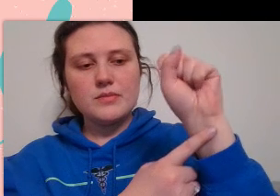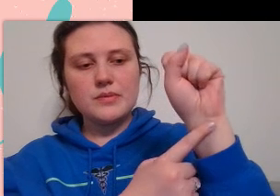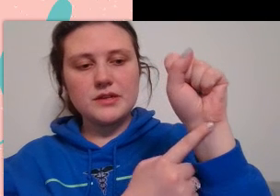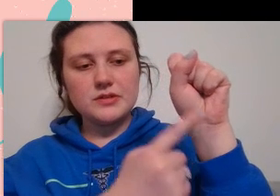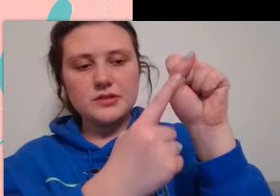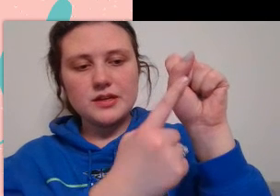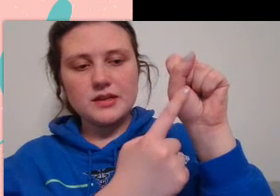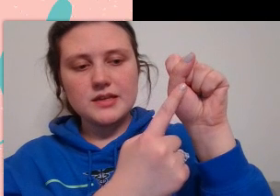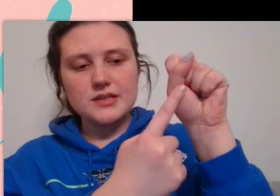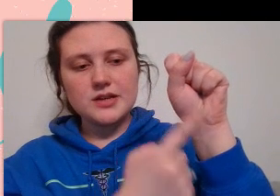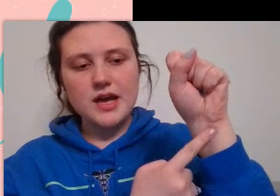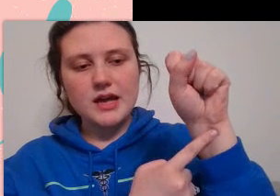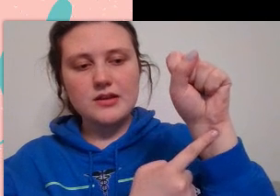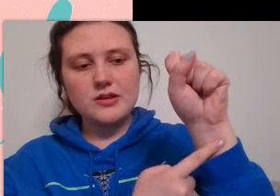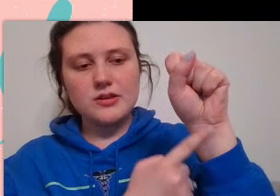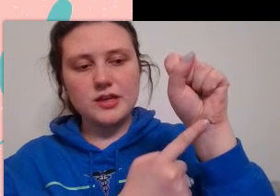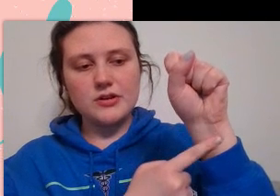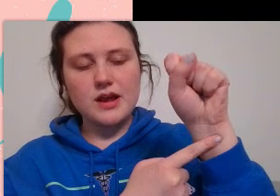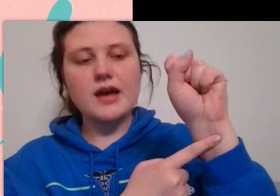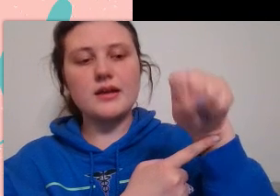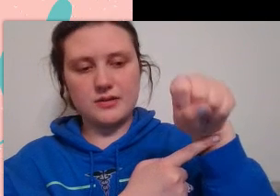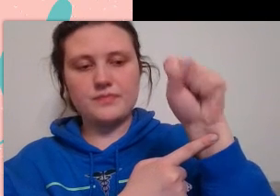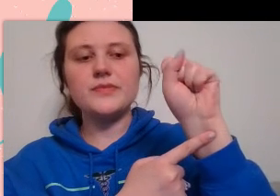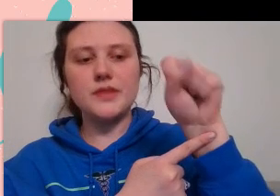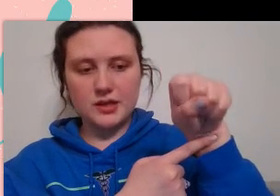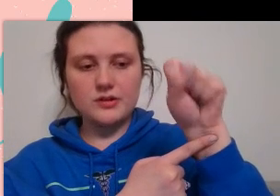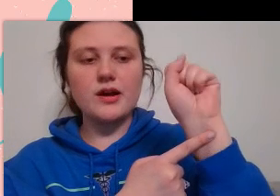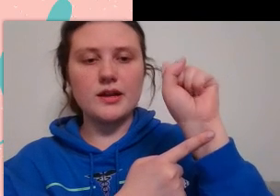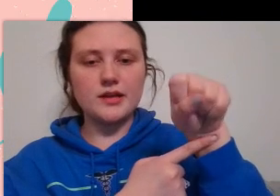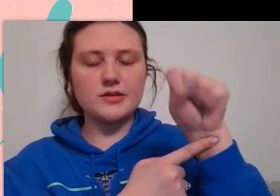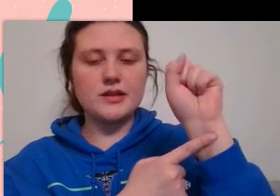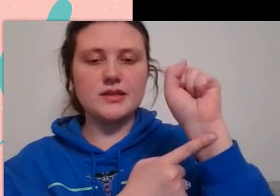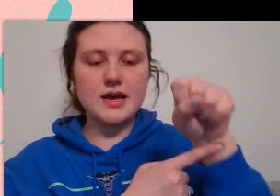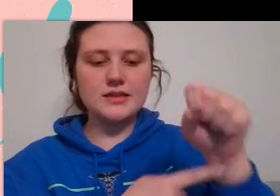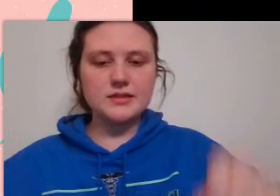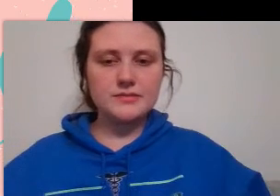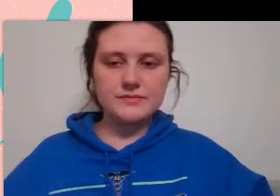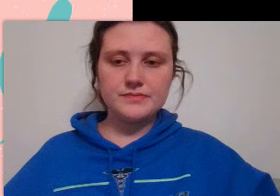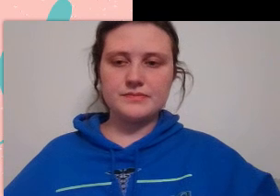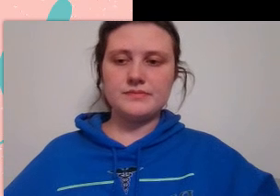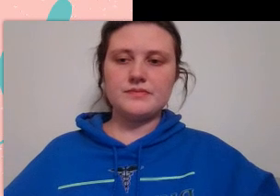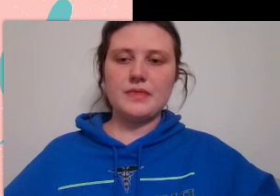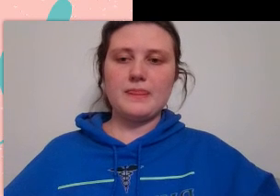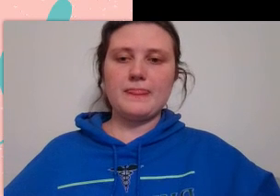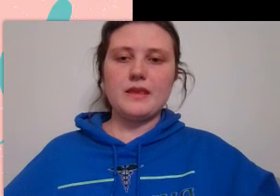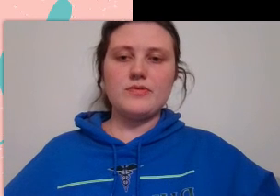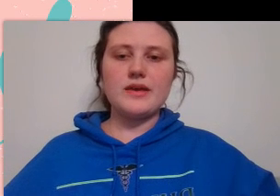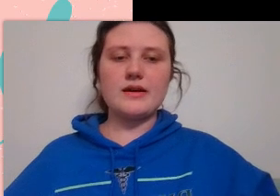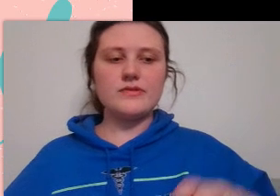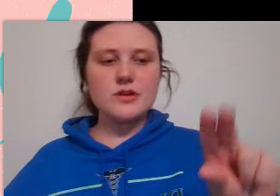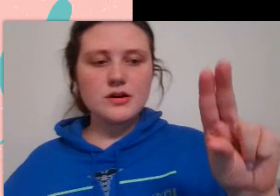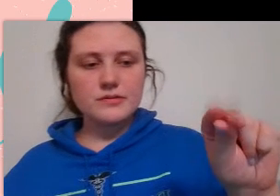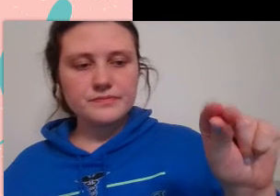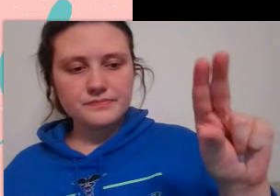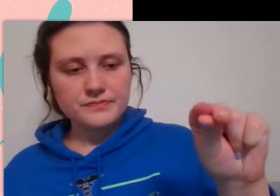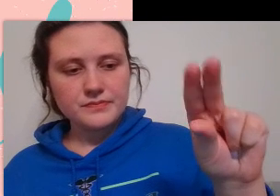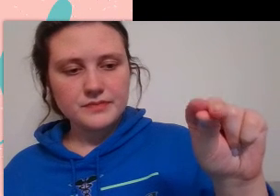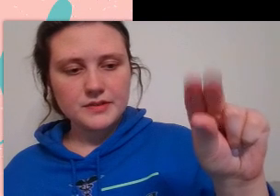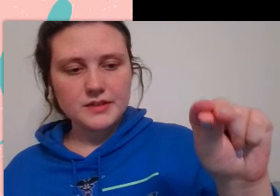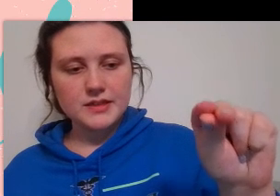down. Remember, I told you think of this as your head, like your neck, like you're nodding. So that's yes. We have